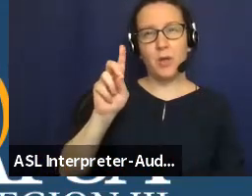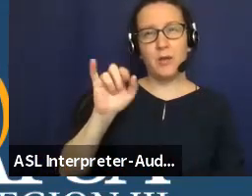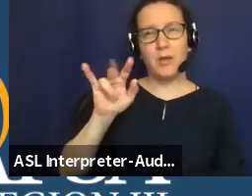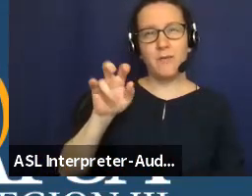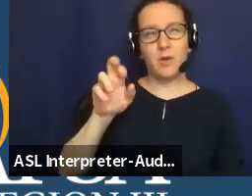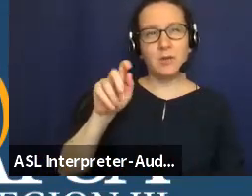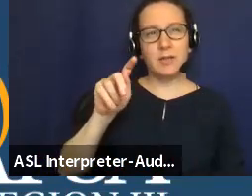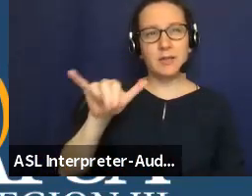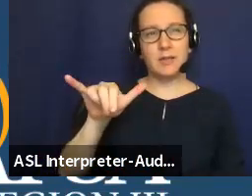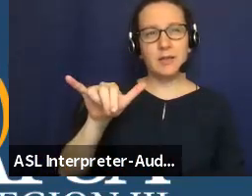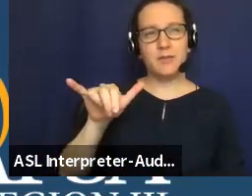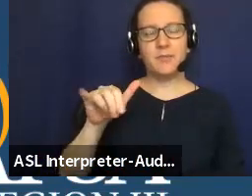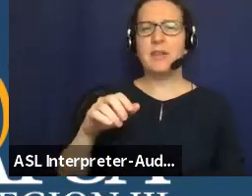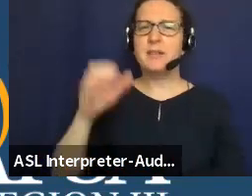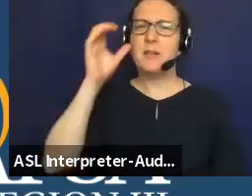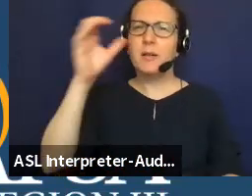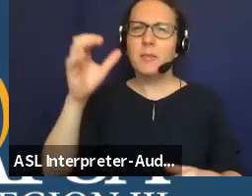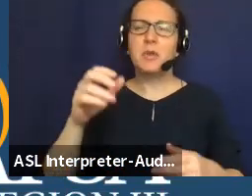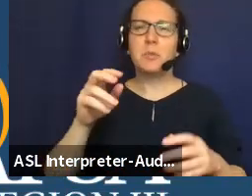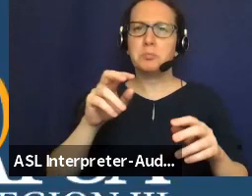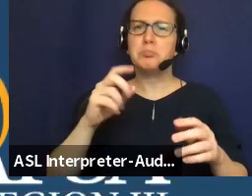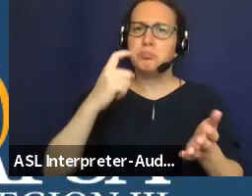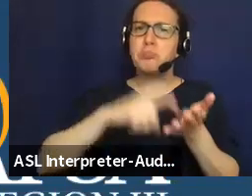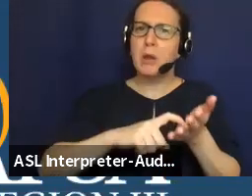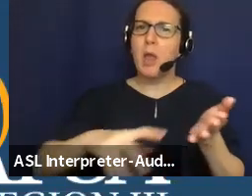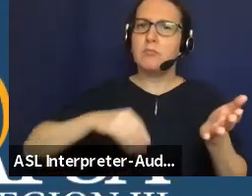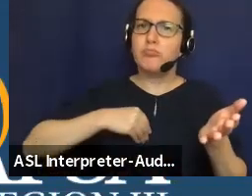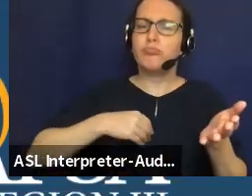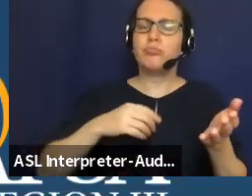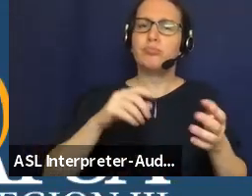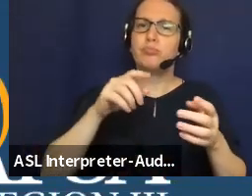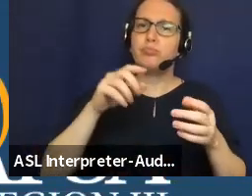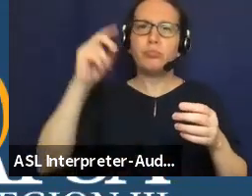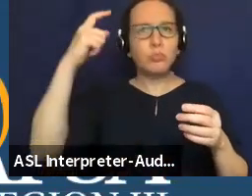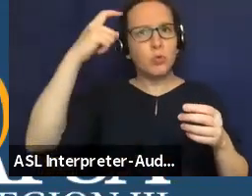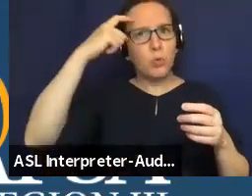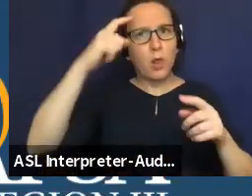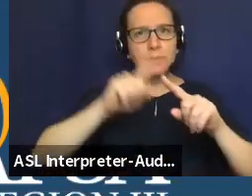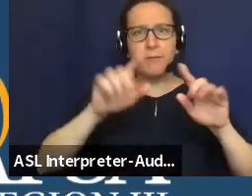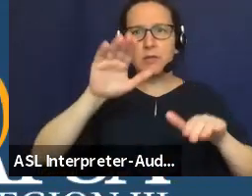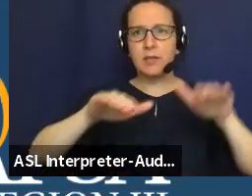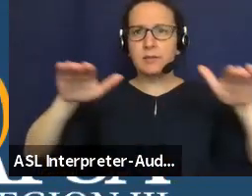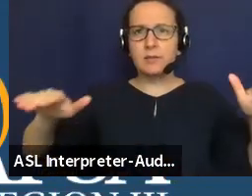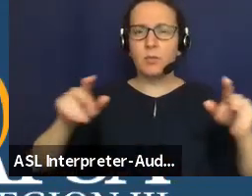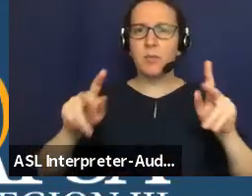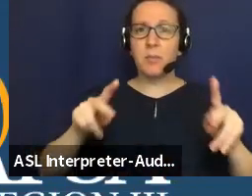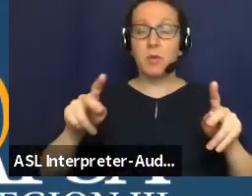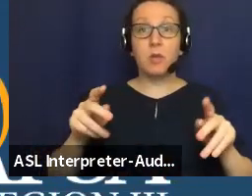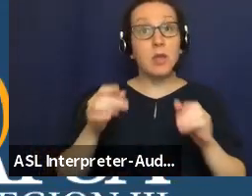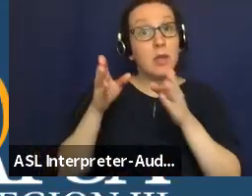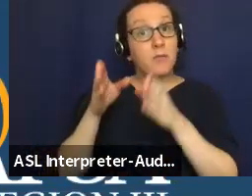concept that recognizes just the neurological differences among people. So examples of this include individuals with learning